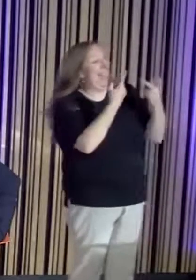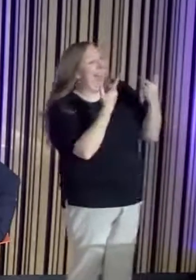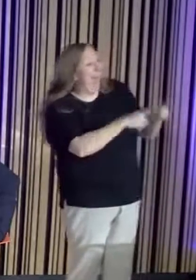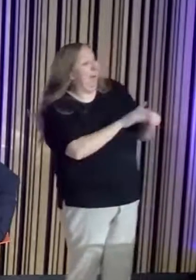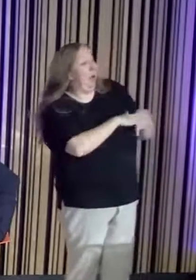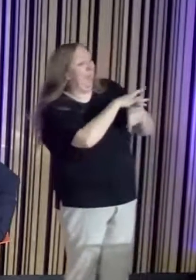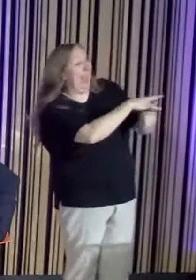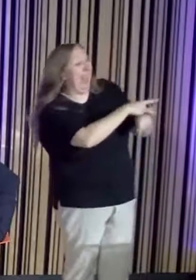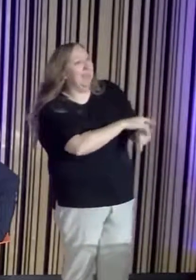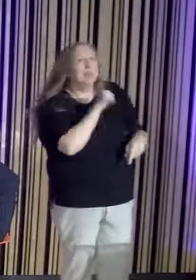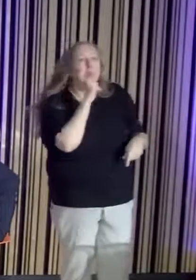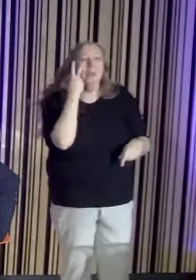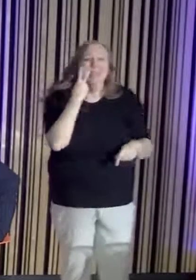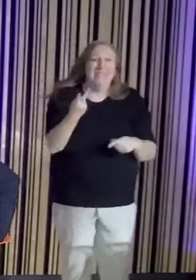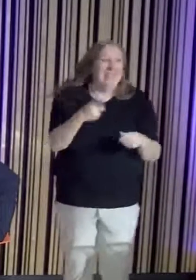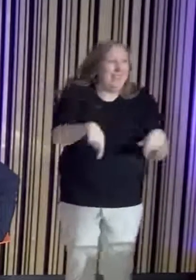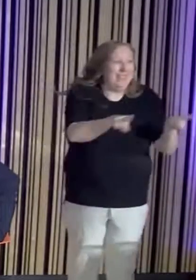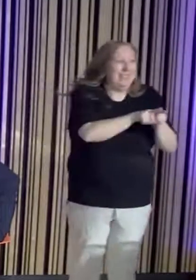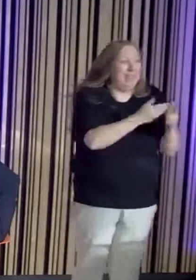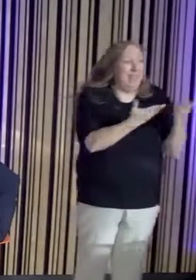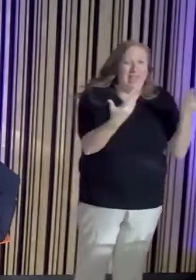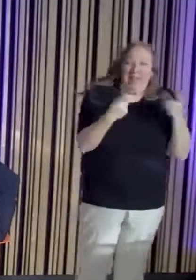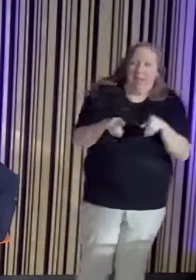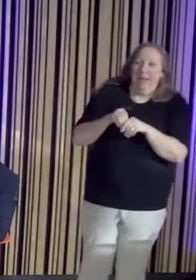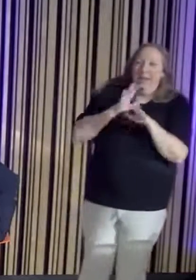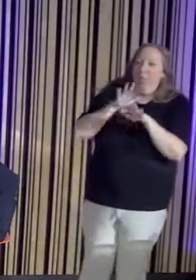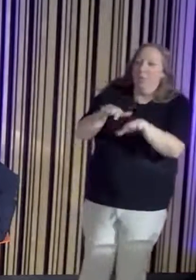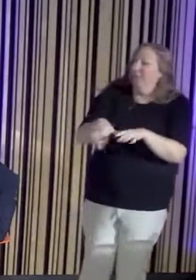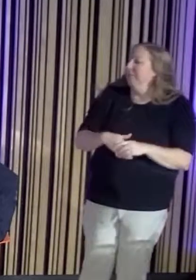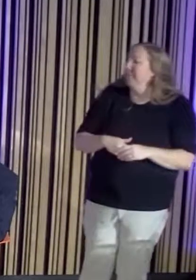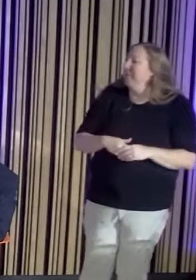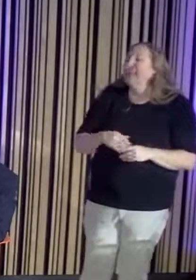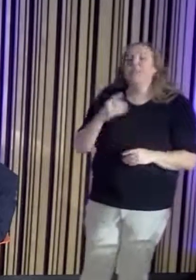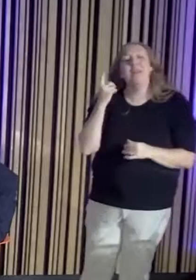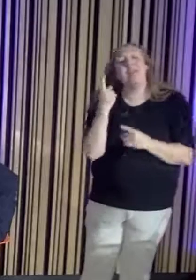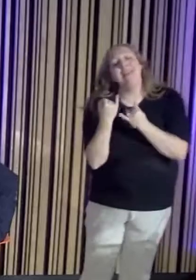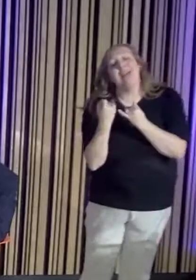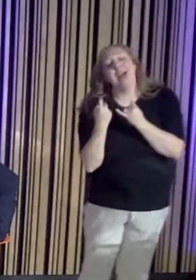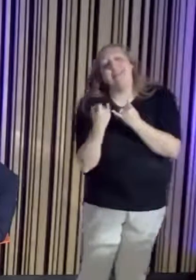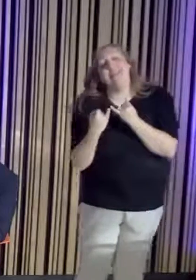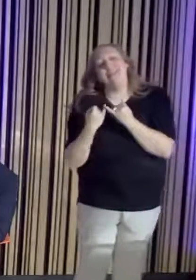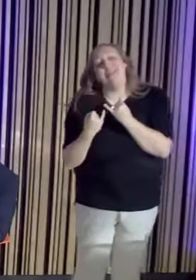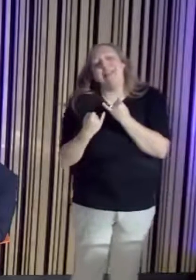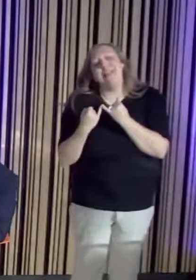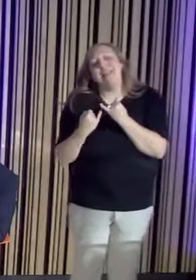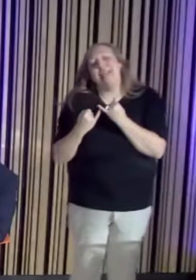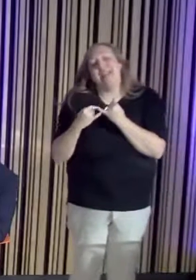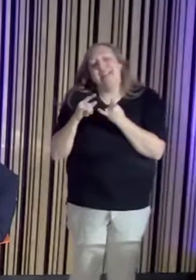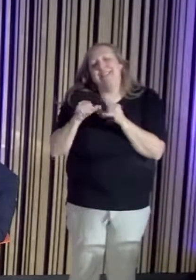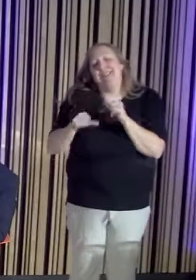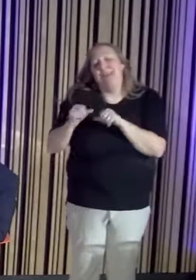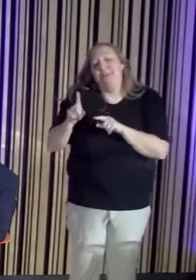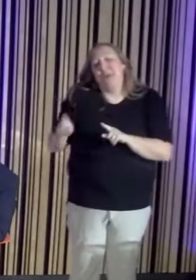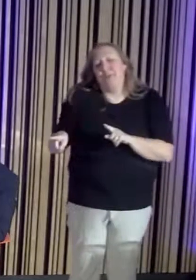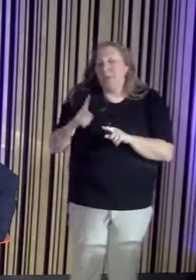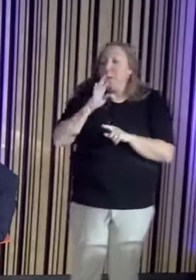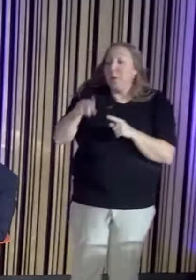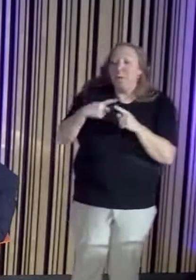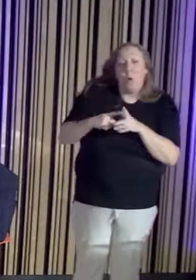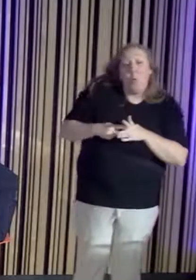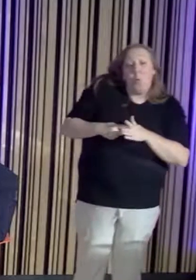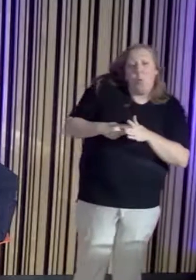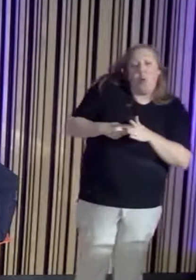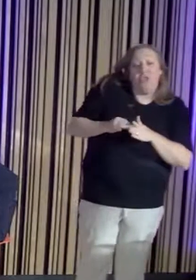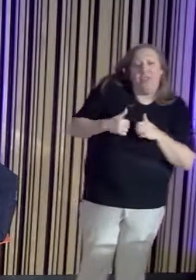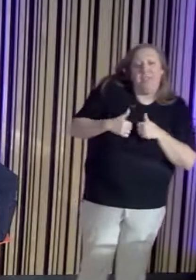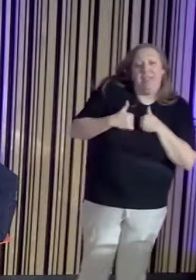cool. Bizarre, very bizarre, huh? So I can't resist one more science question to you about origins of life. You talked about origins of life, you know, at the bottom of the ocean or in